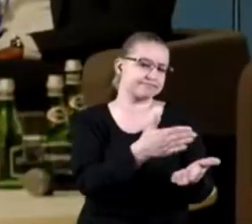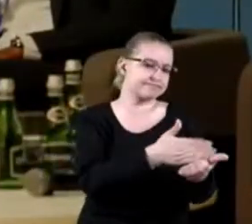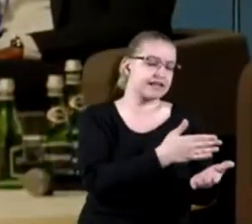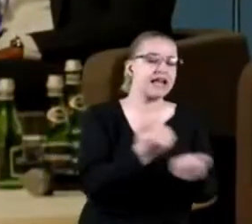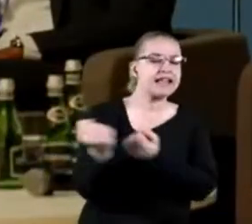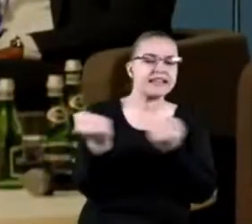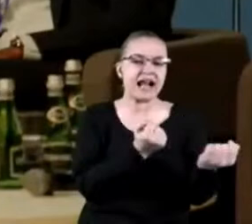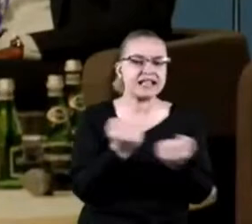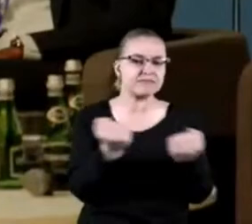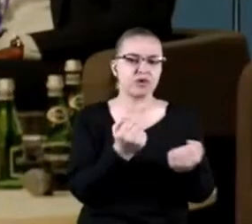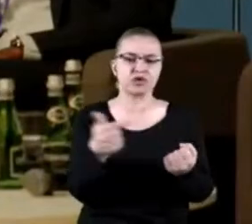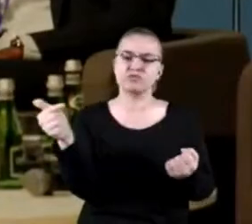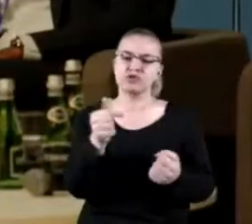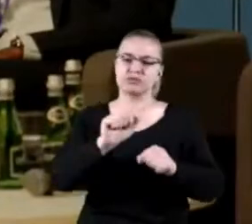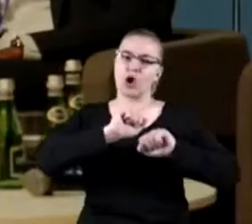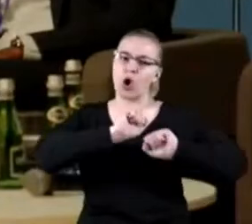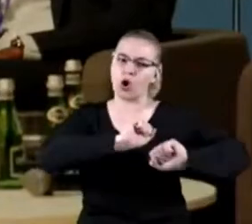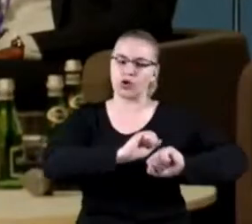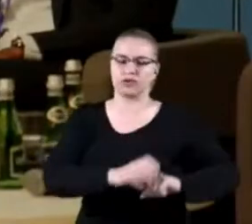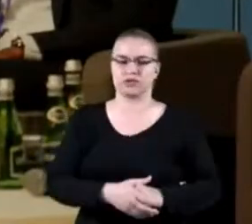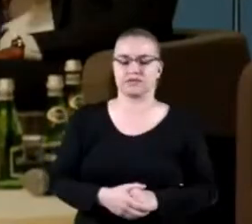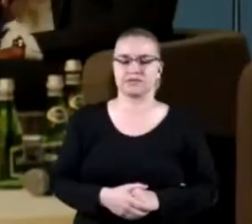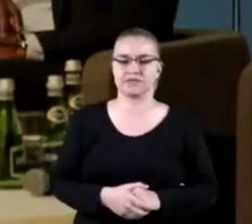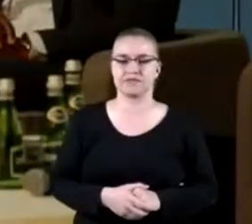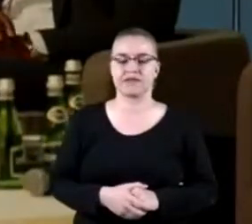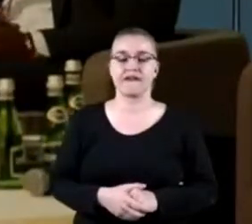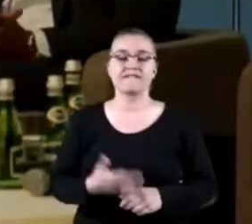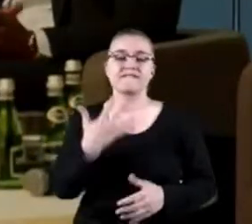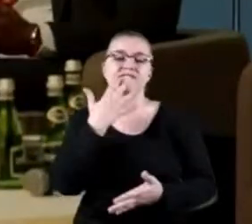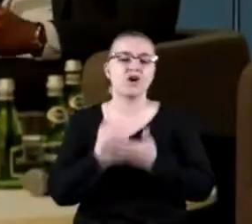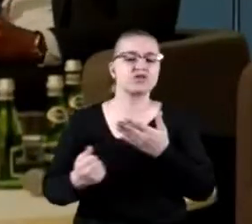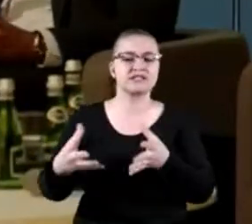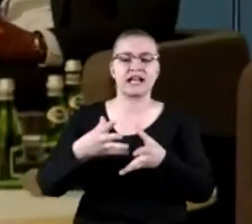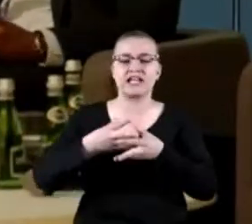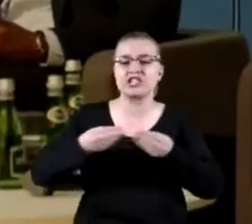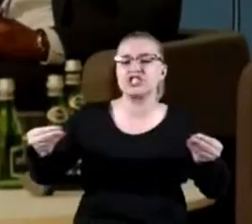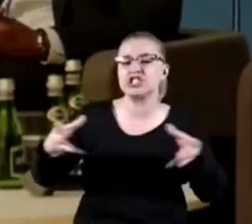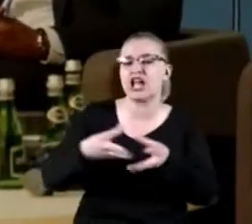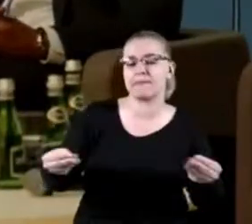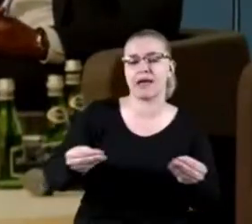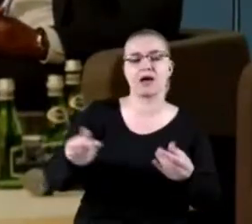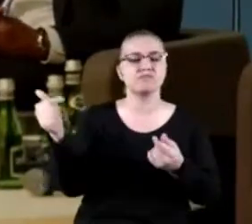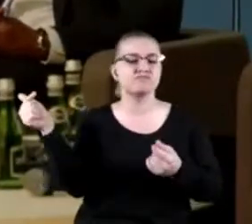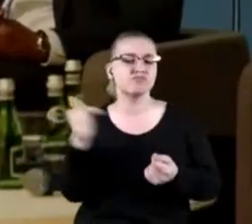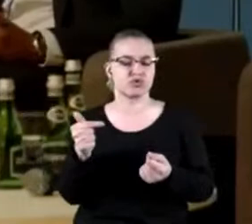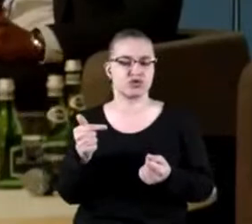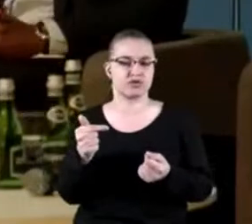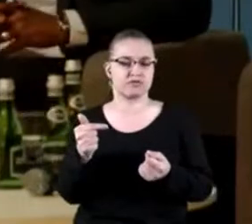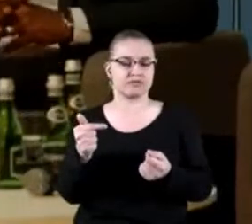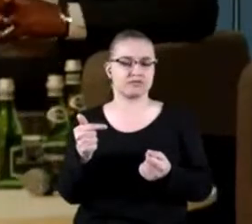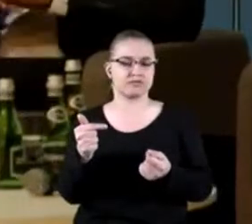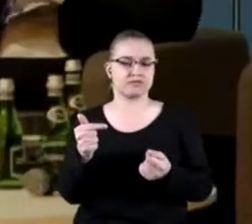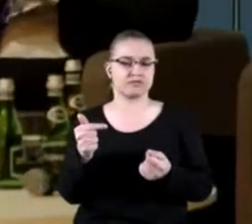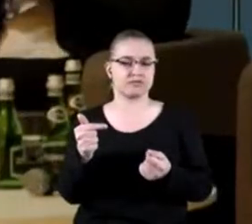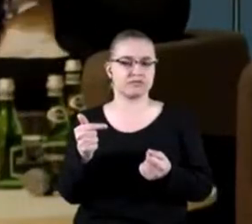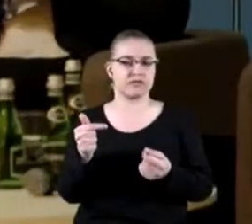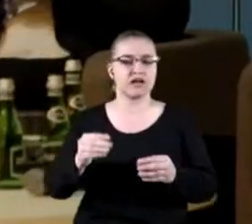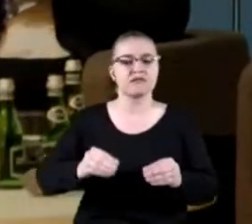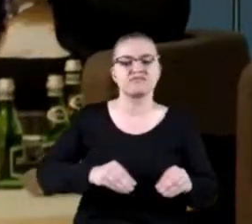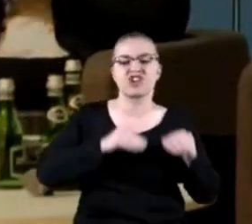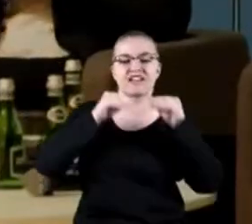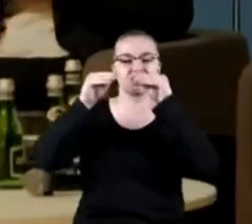essentials too. And the investment and the use of the land needs to be transformed in a very long-term planning, but